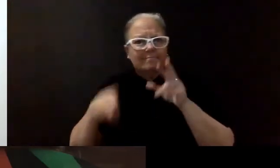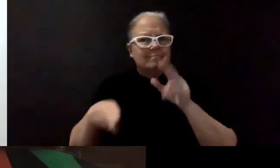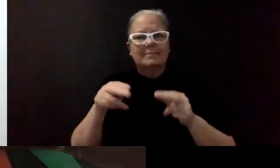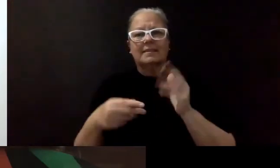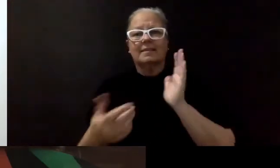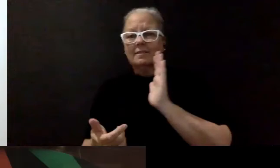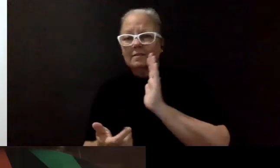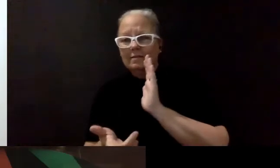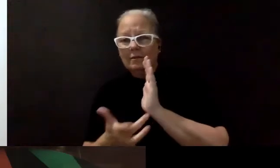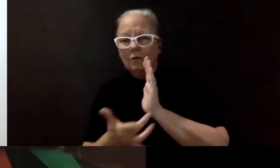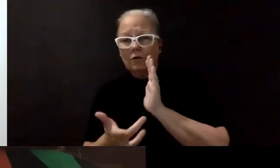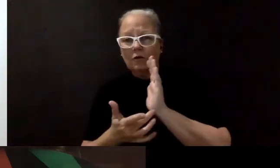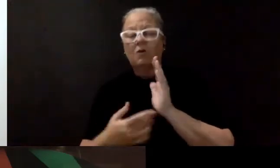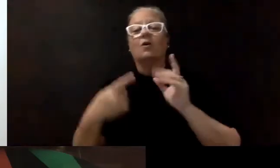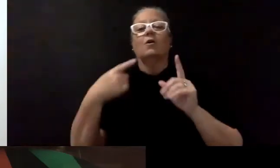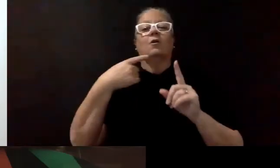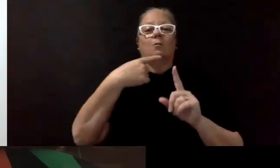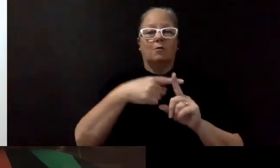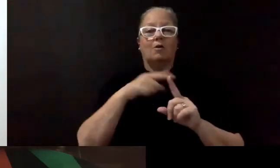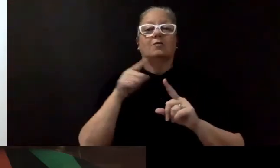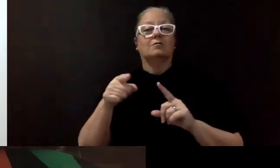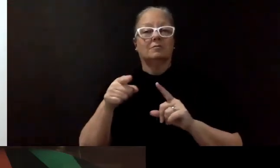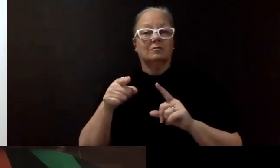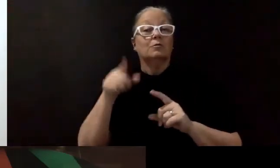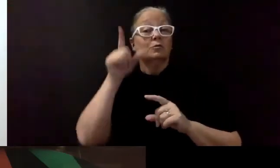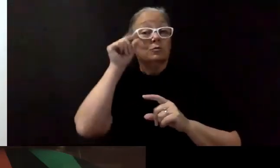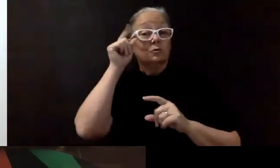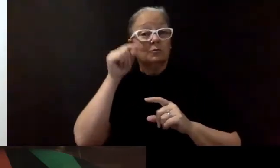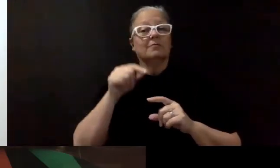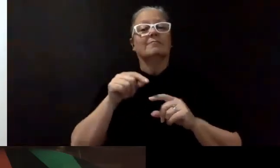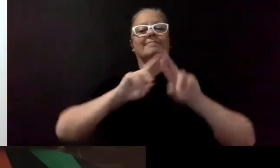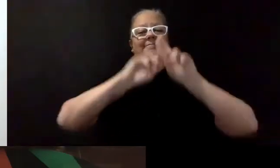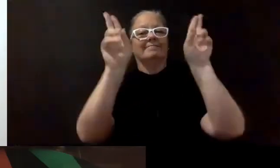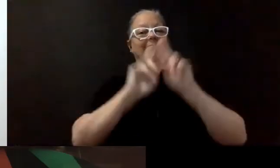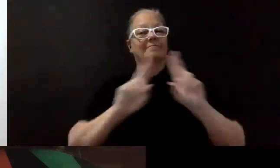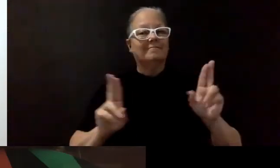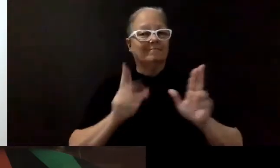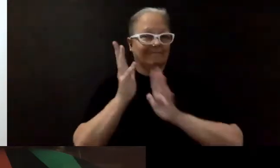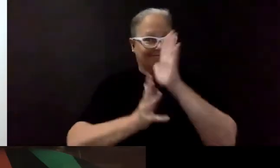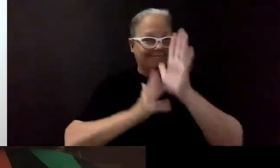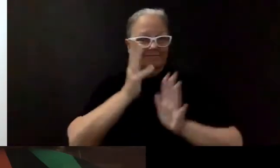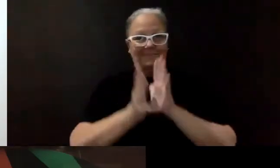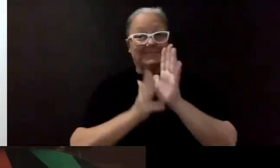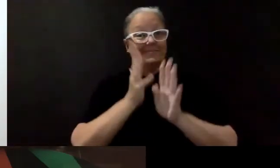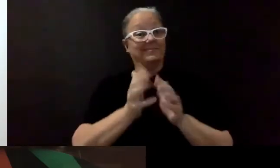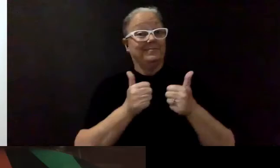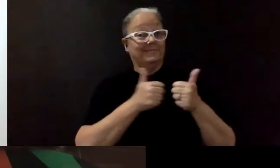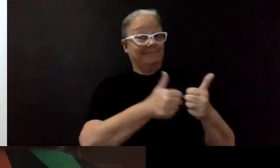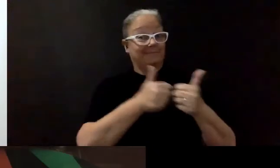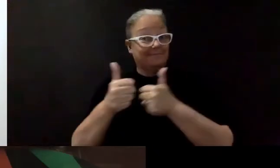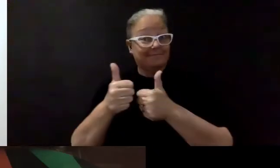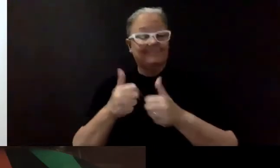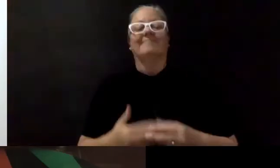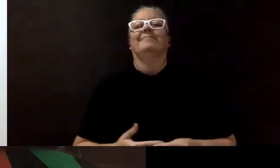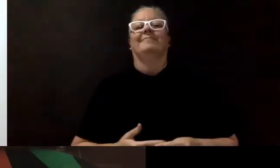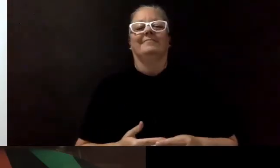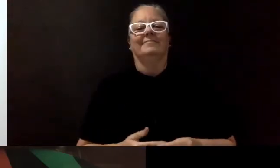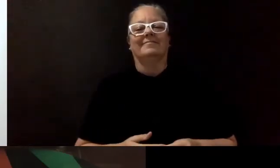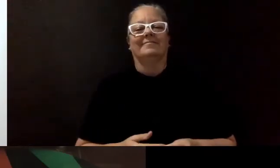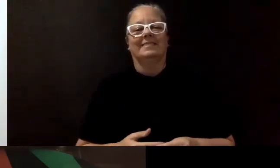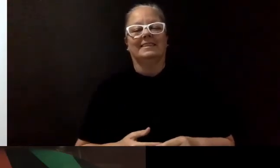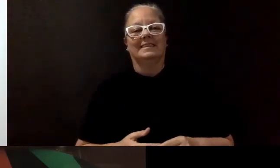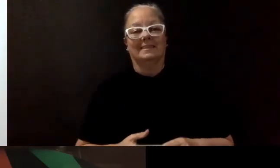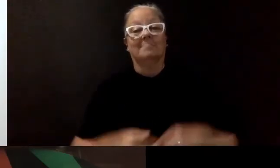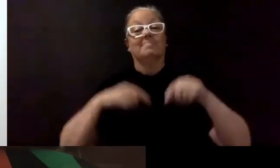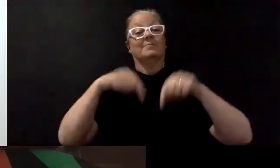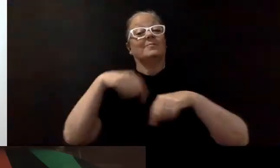Susan Emerson, our interpreter into International Sign System. The webinar